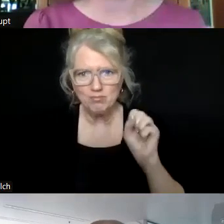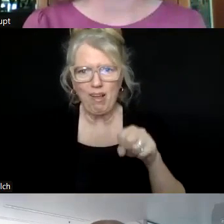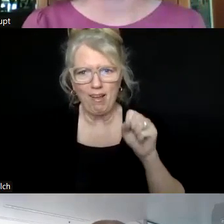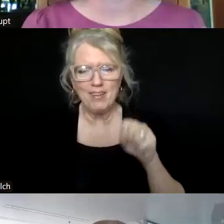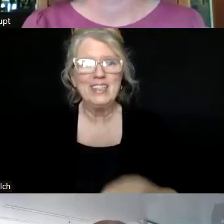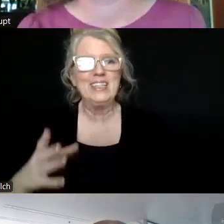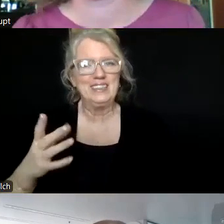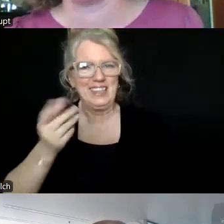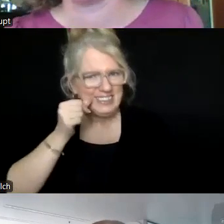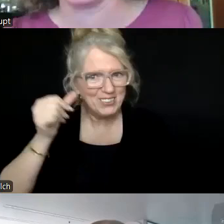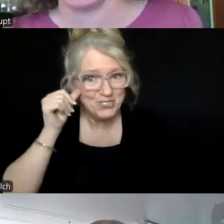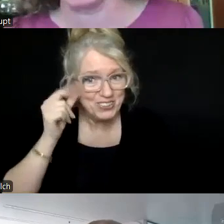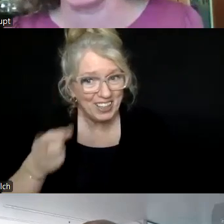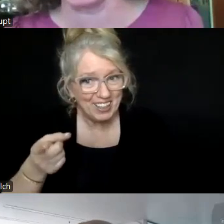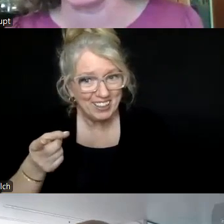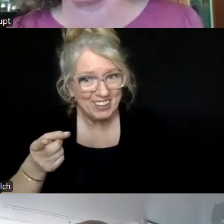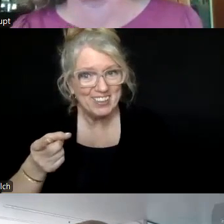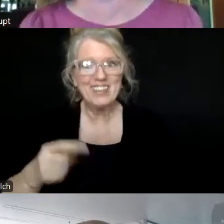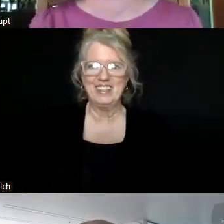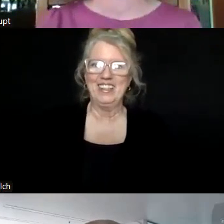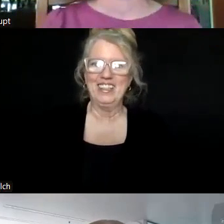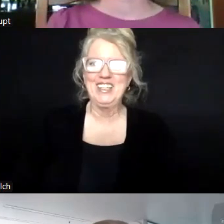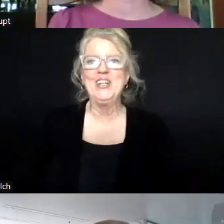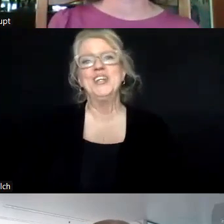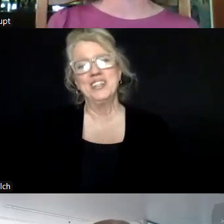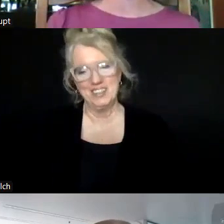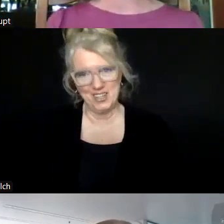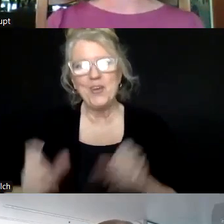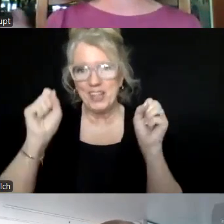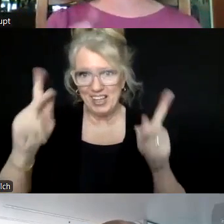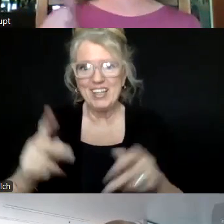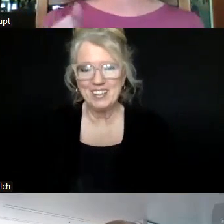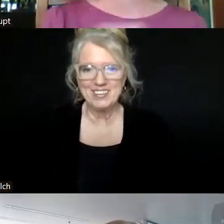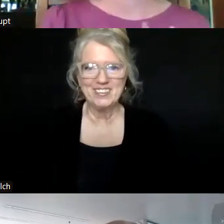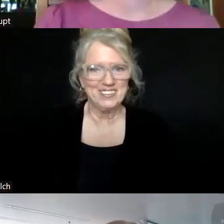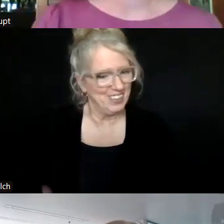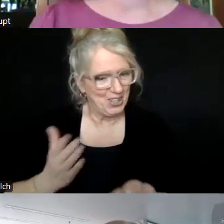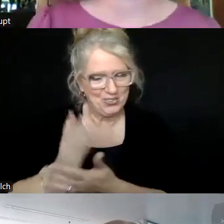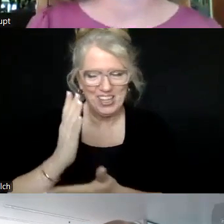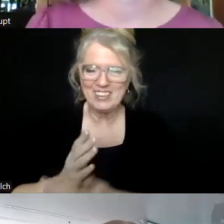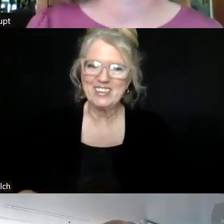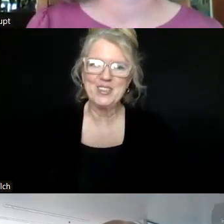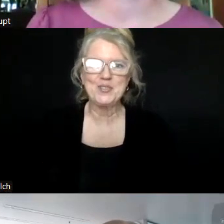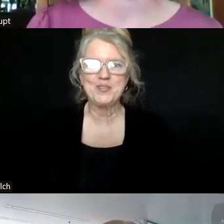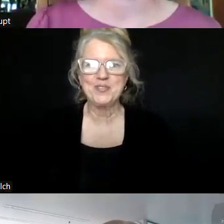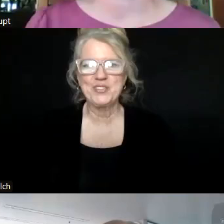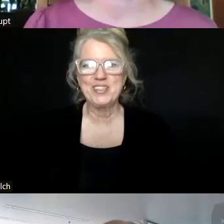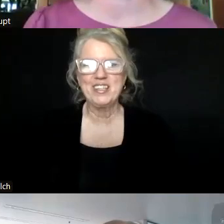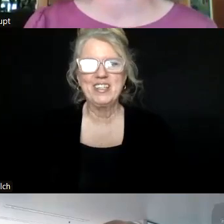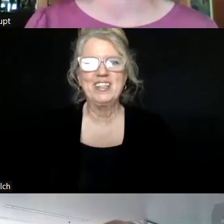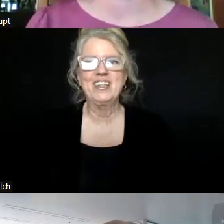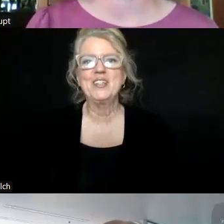Like yesterday. Sure. Right. Okay. All right. So Dr.